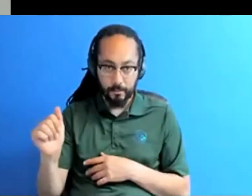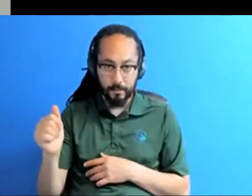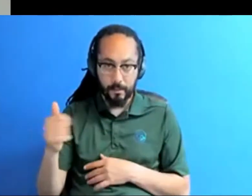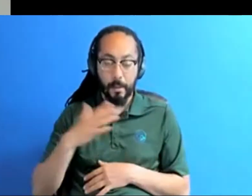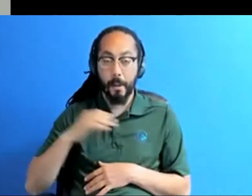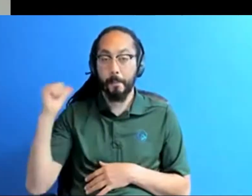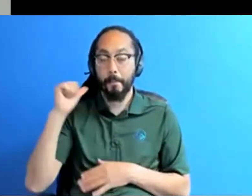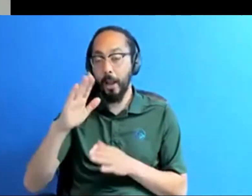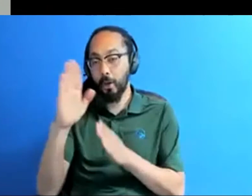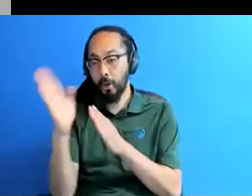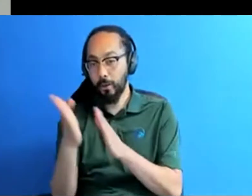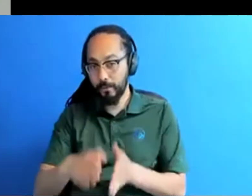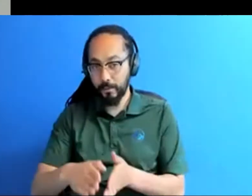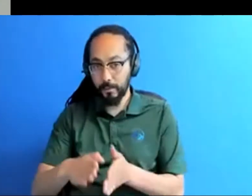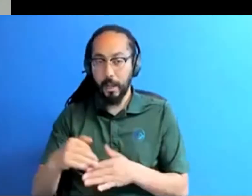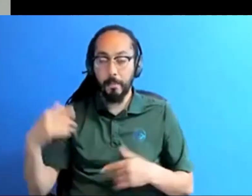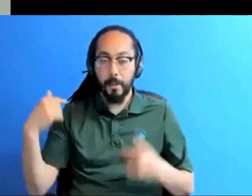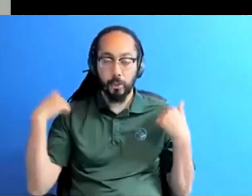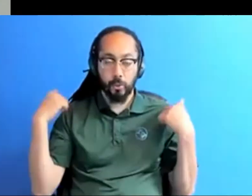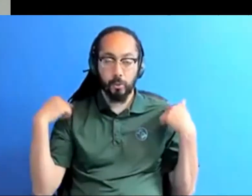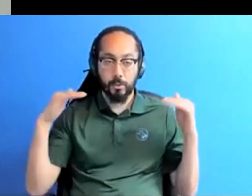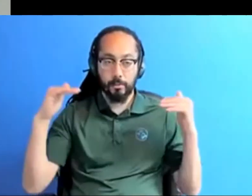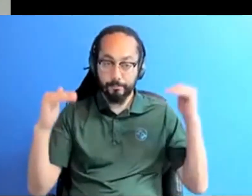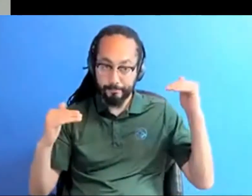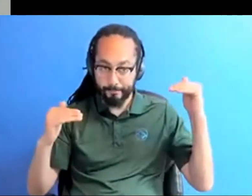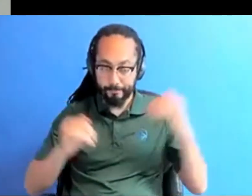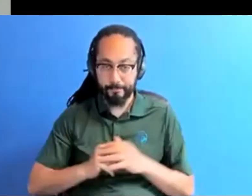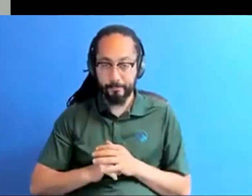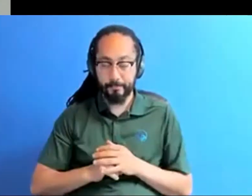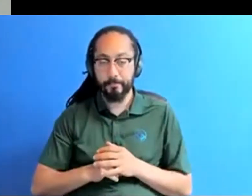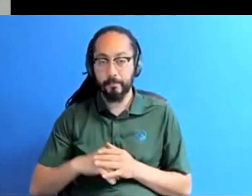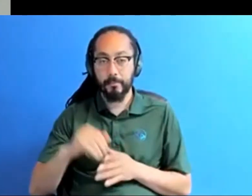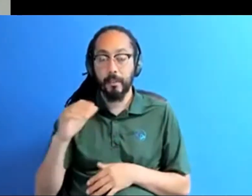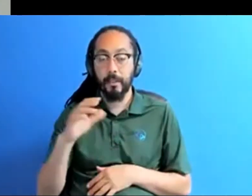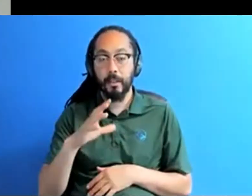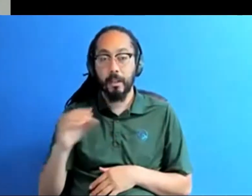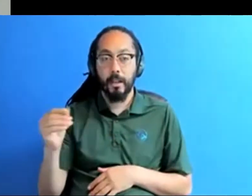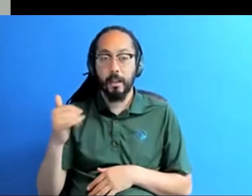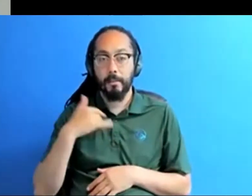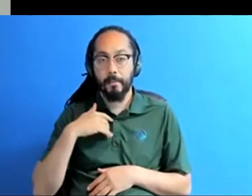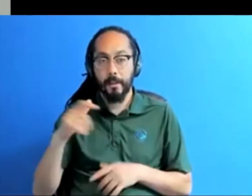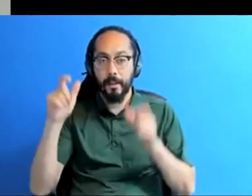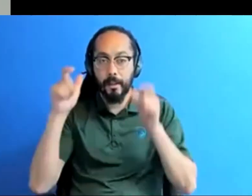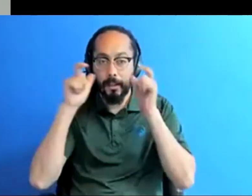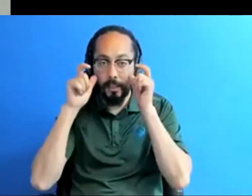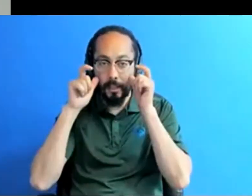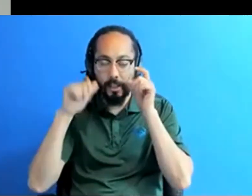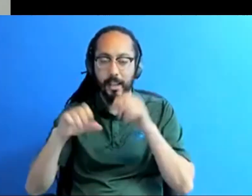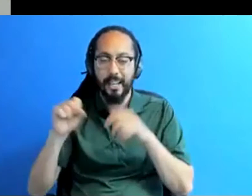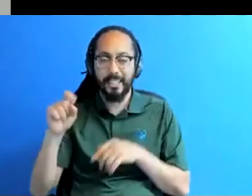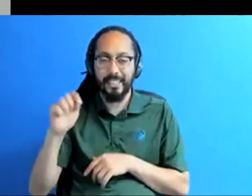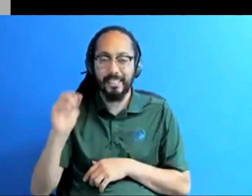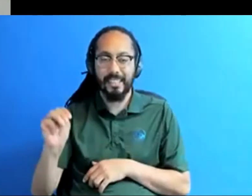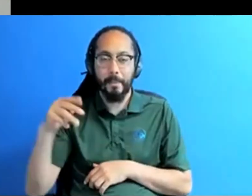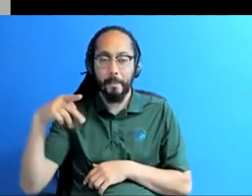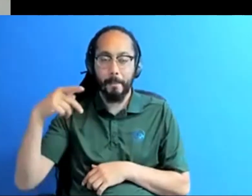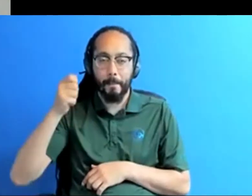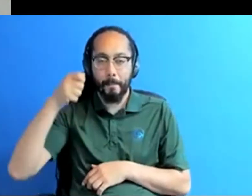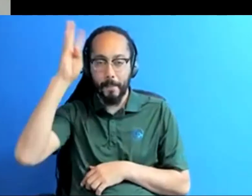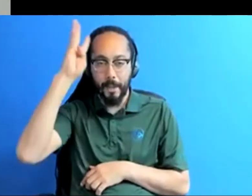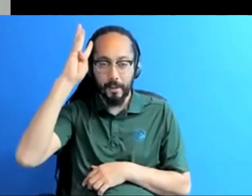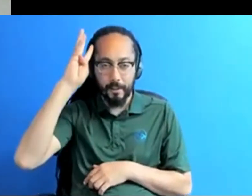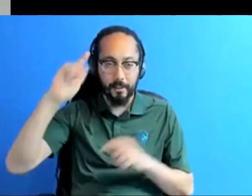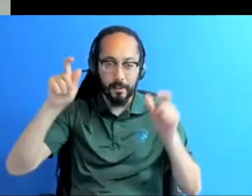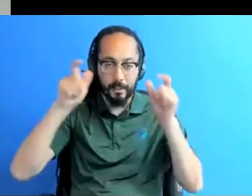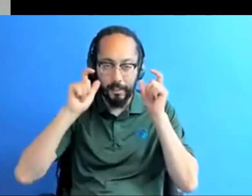my shoulders are uneven, and I'm wearing these like steampunk kind of glasses. They're green